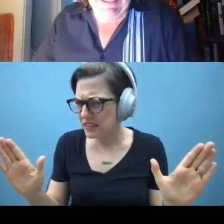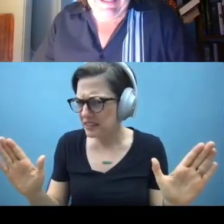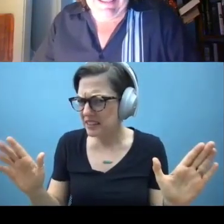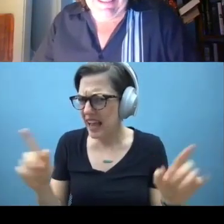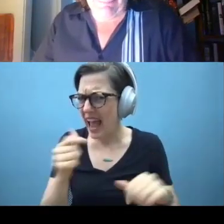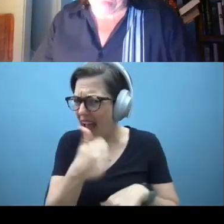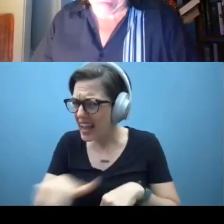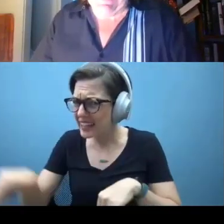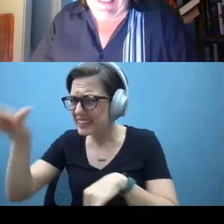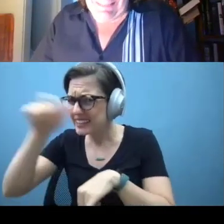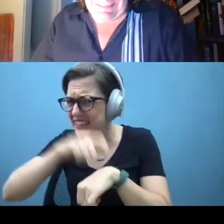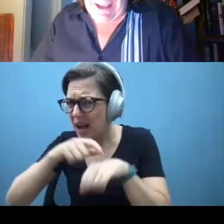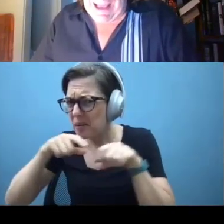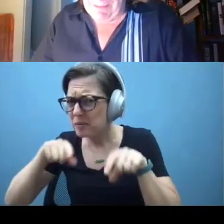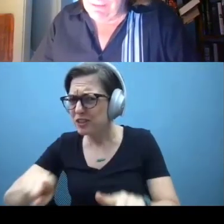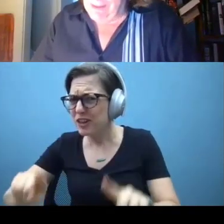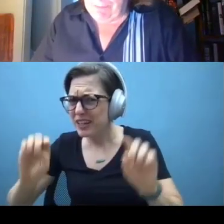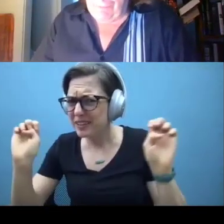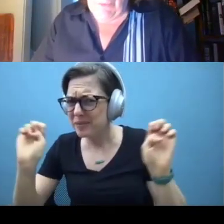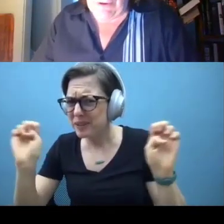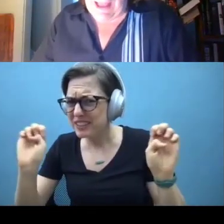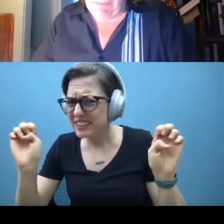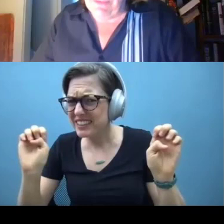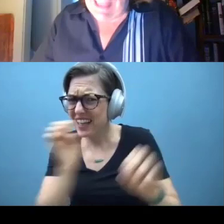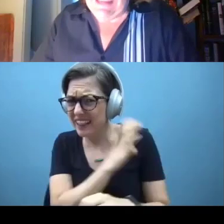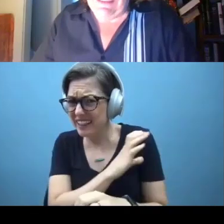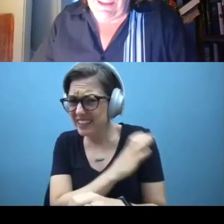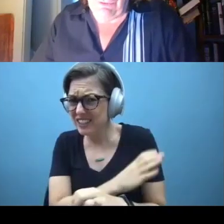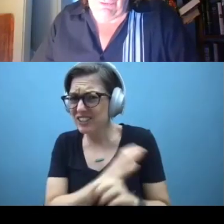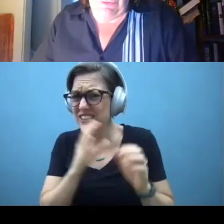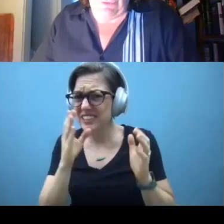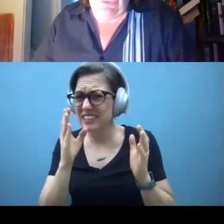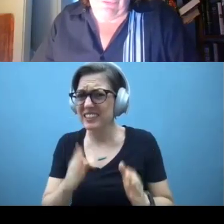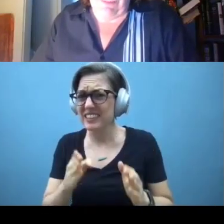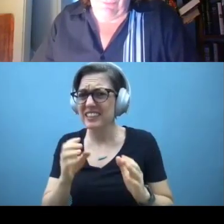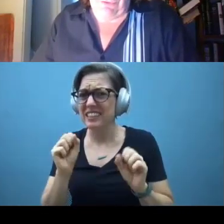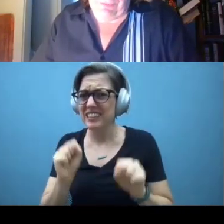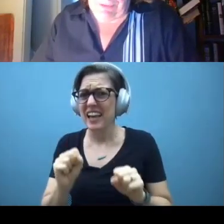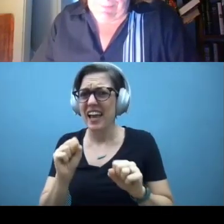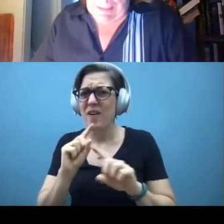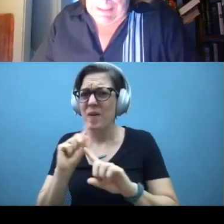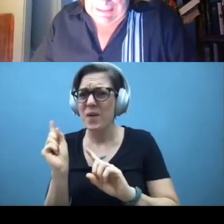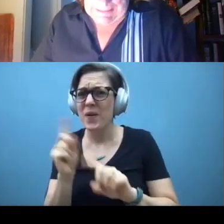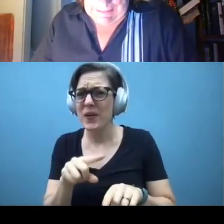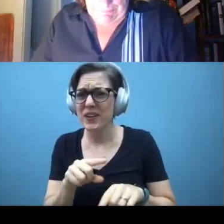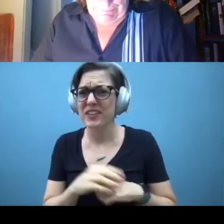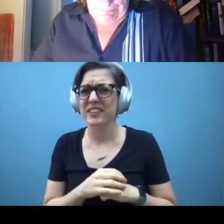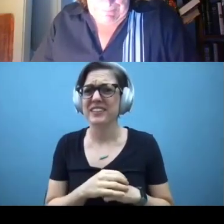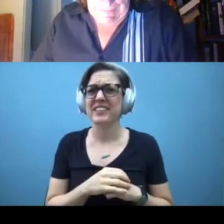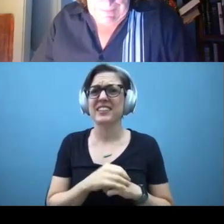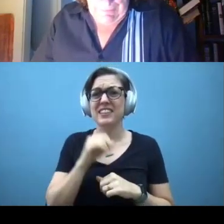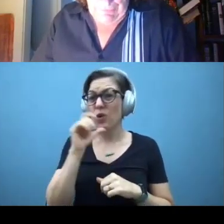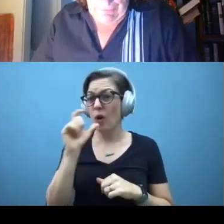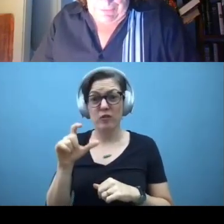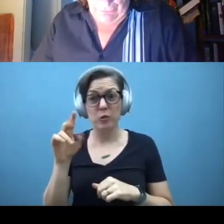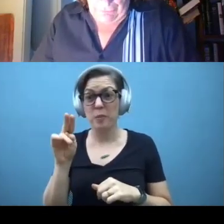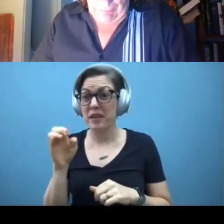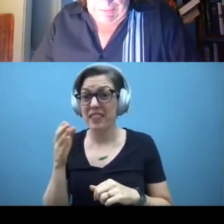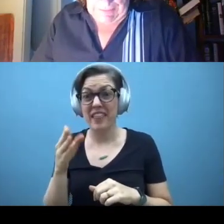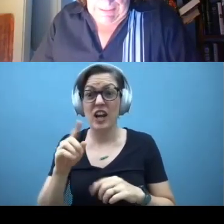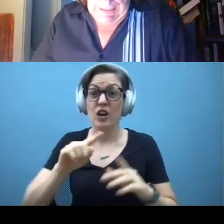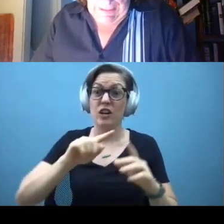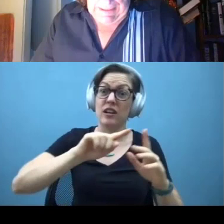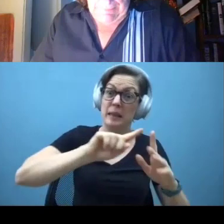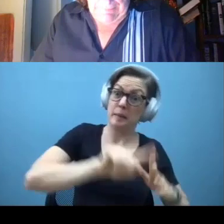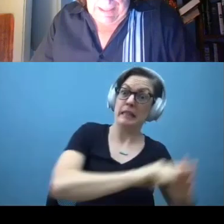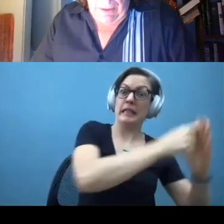be present at the time. It's not before it happens, anytime during the course of the emergency, which is a little